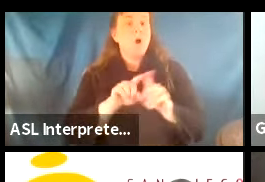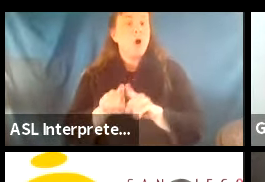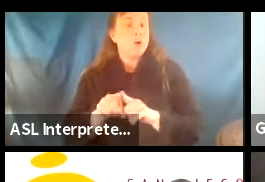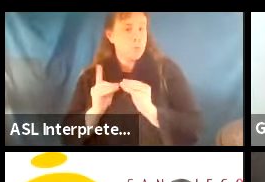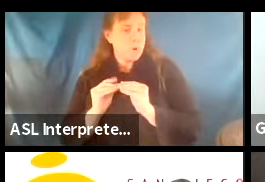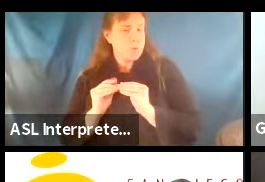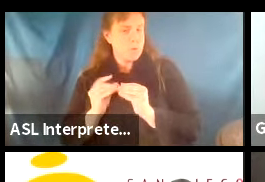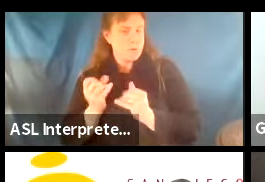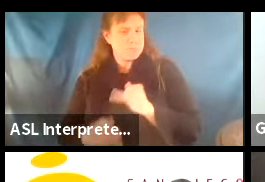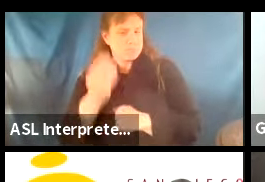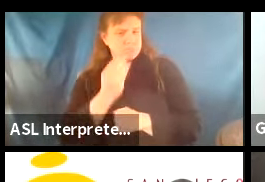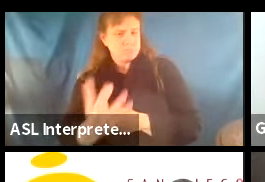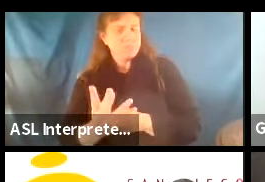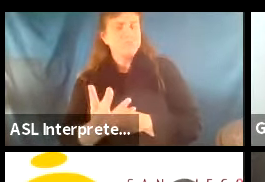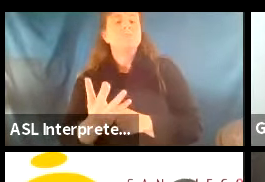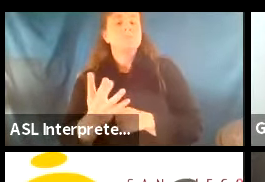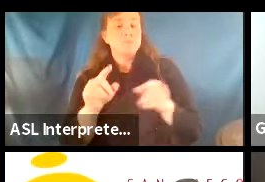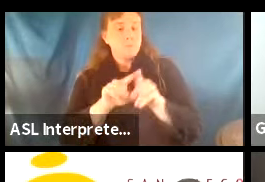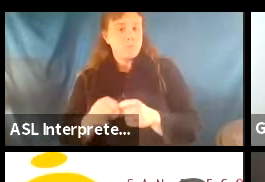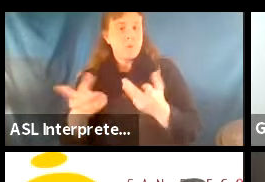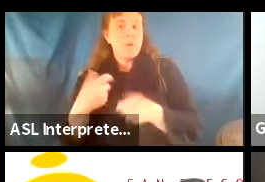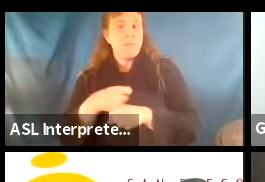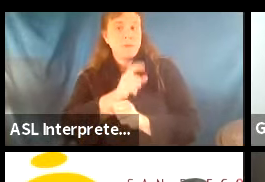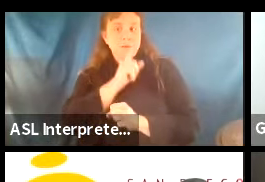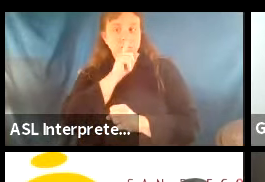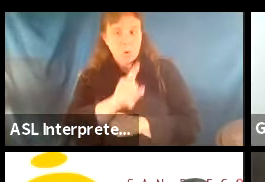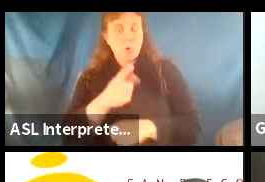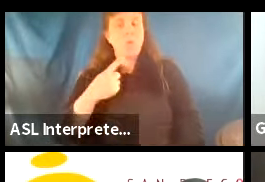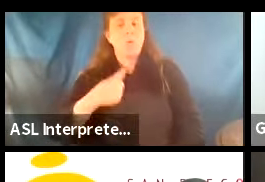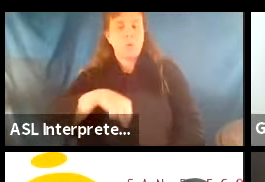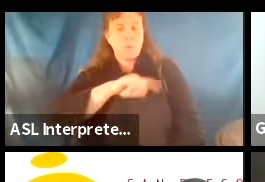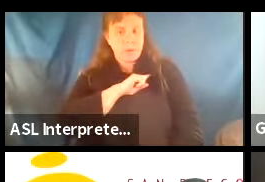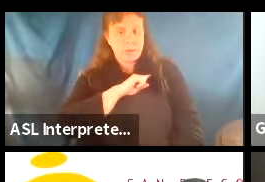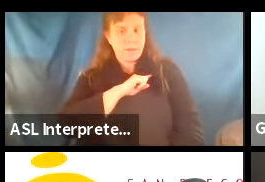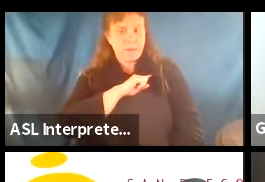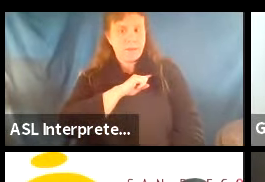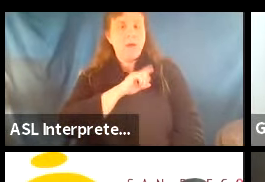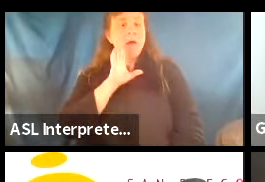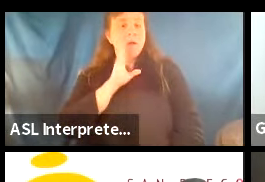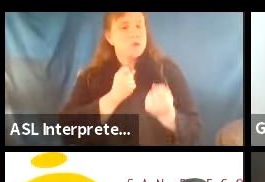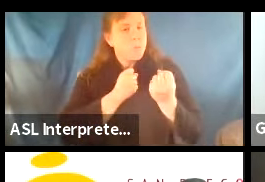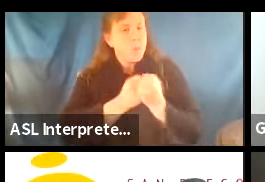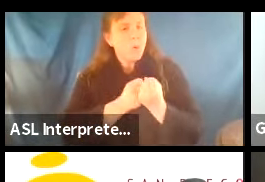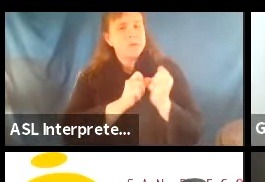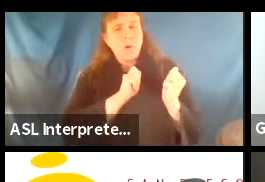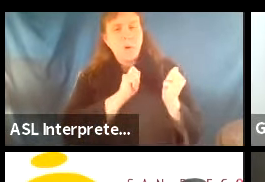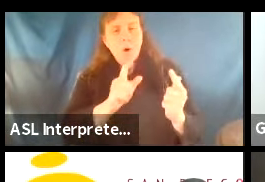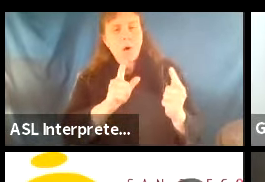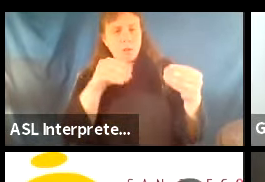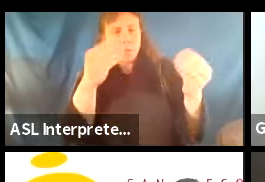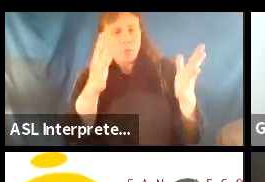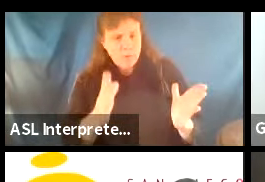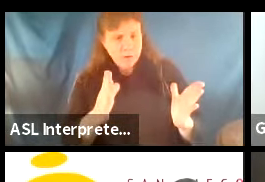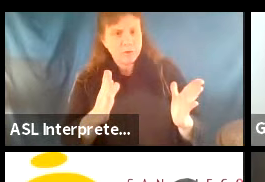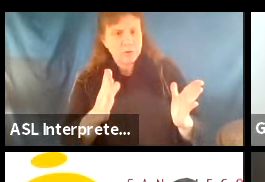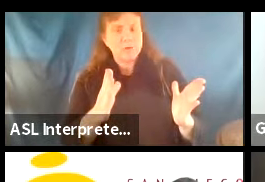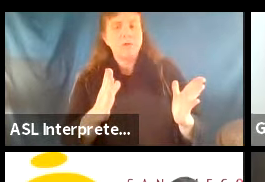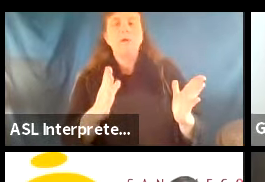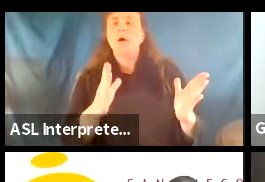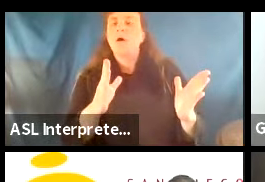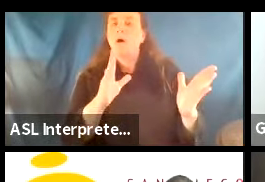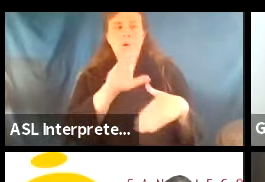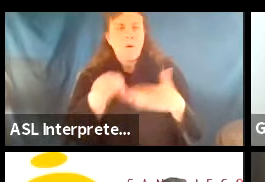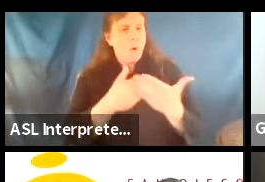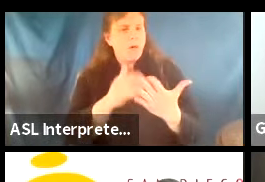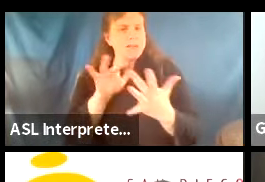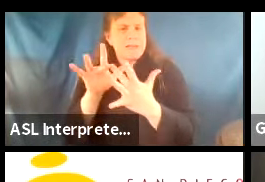to also make sure that we are supporting our providers and supporting our provider network. You've been